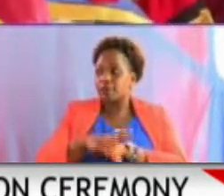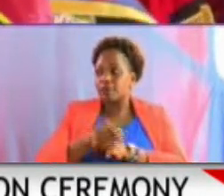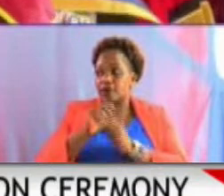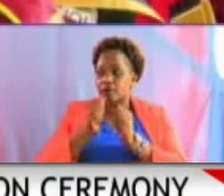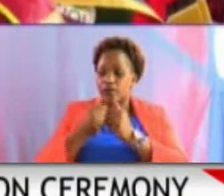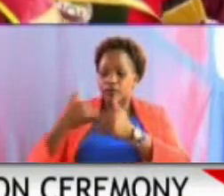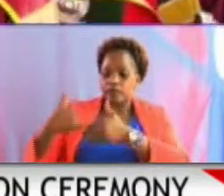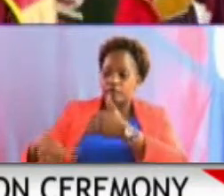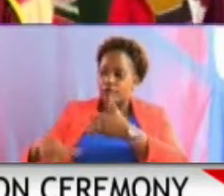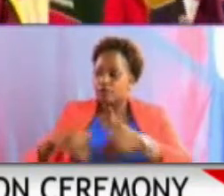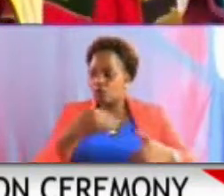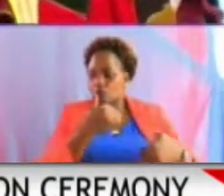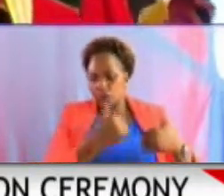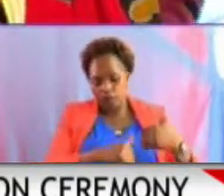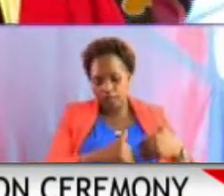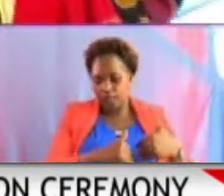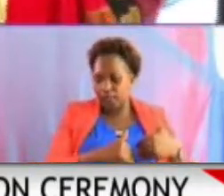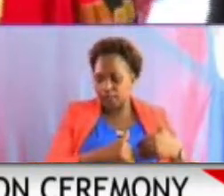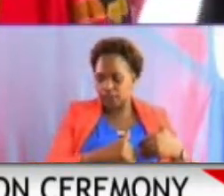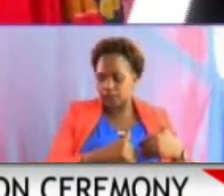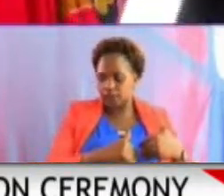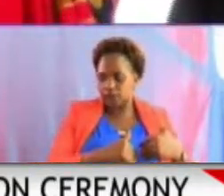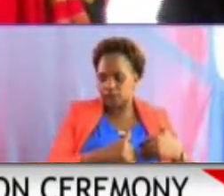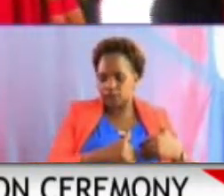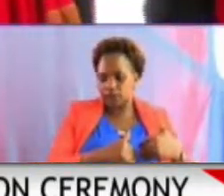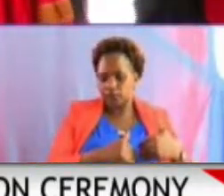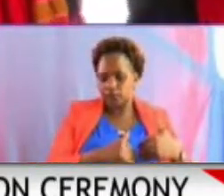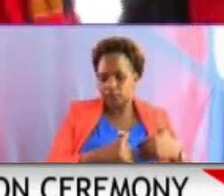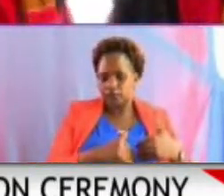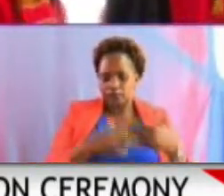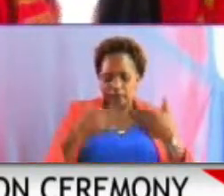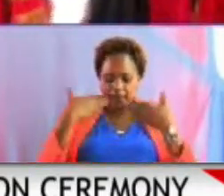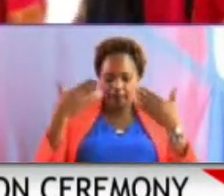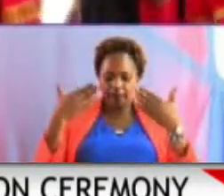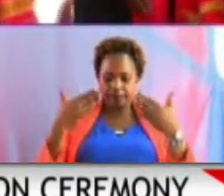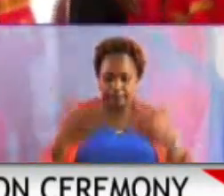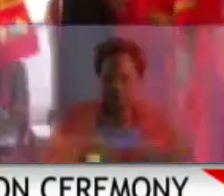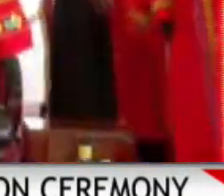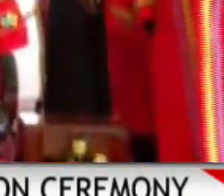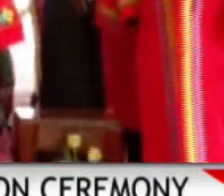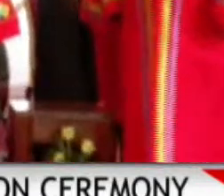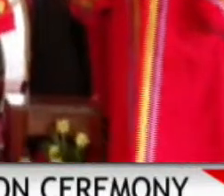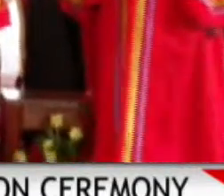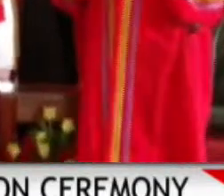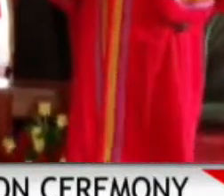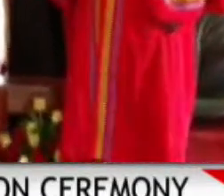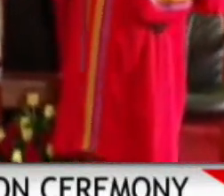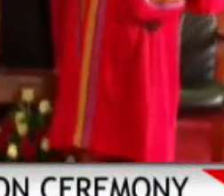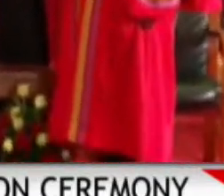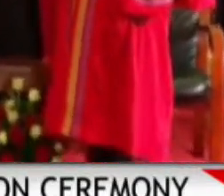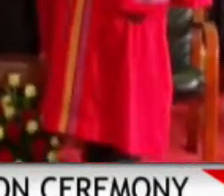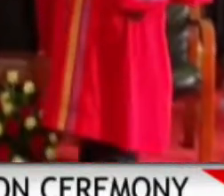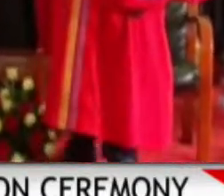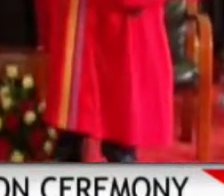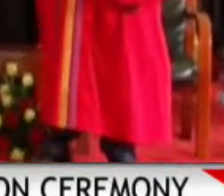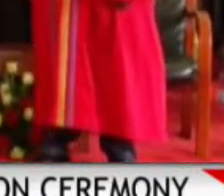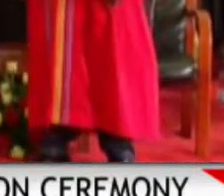be found within our borders. Thank you. Now the procession